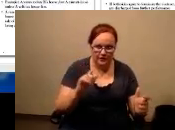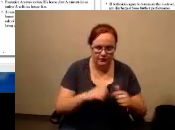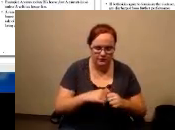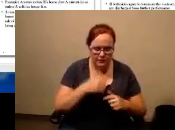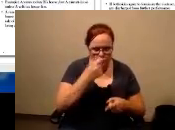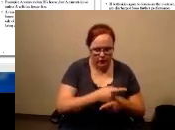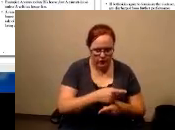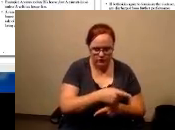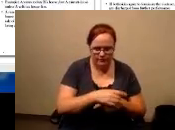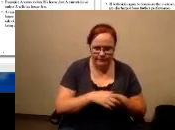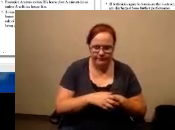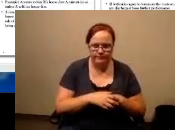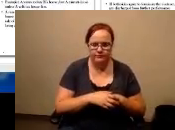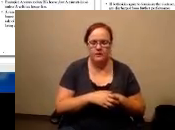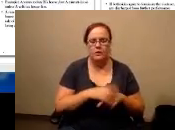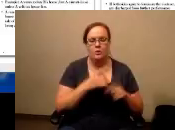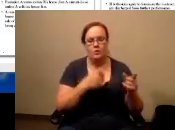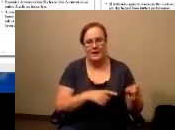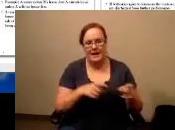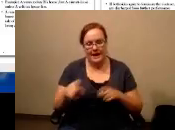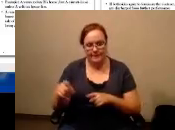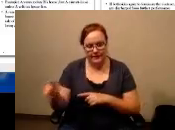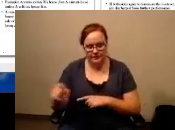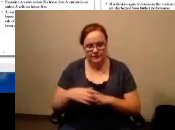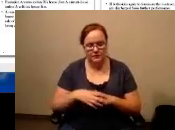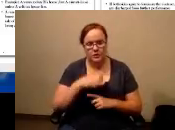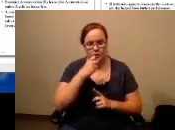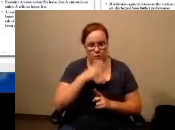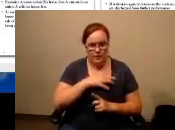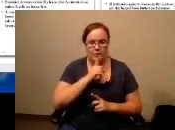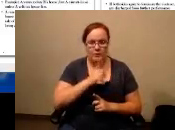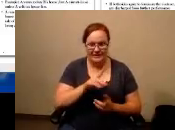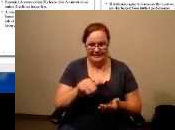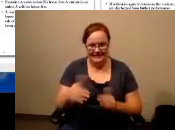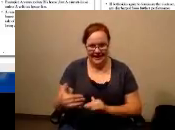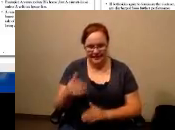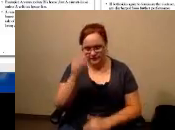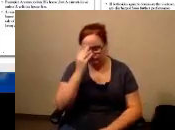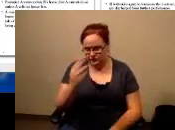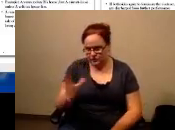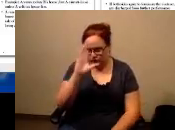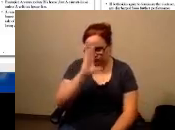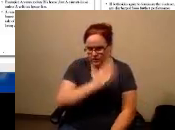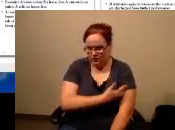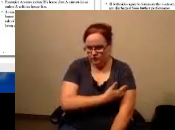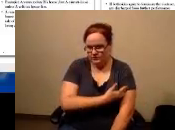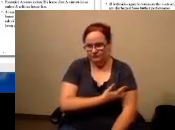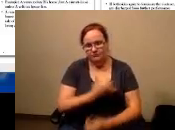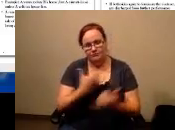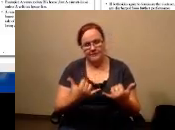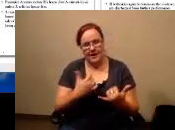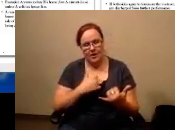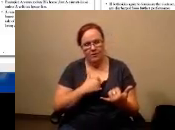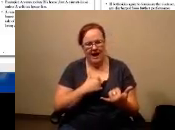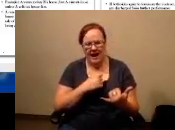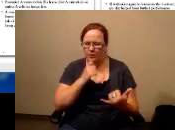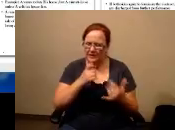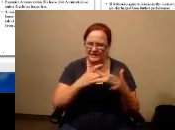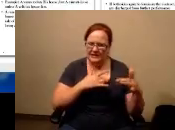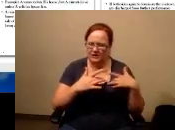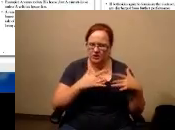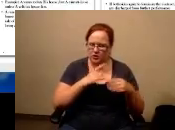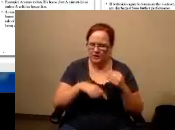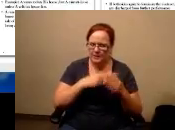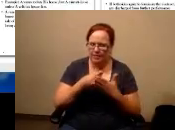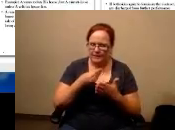brother. All right, what happened was, the woman was dying. She said to her daughters, now I never worried too much about the money